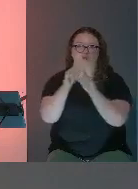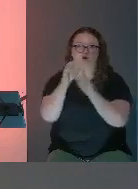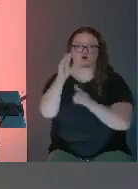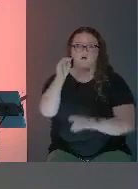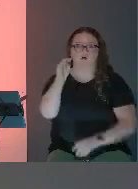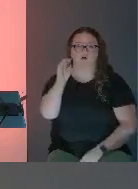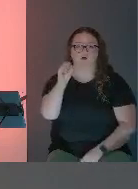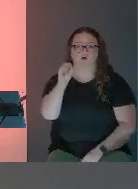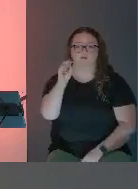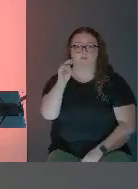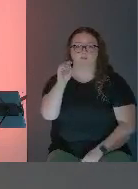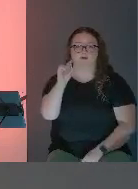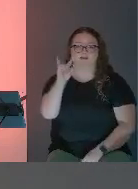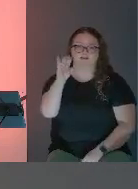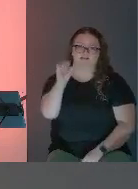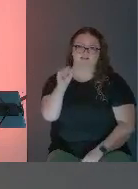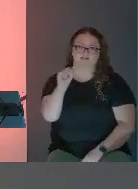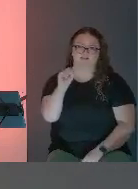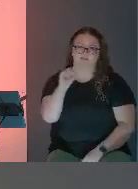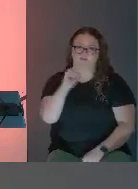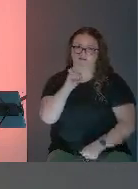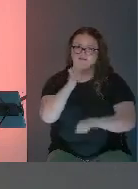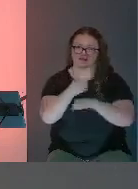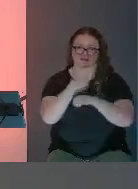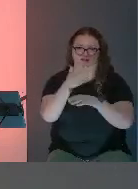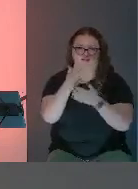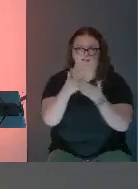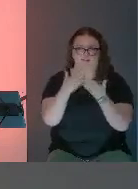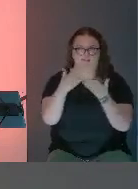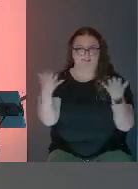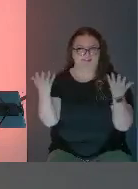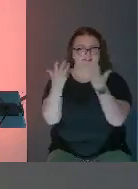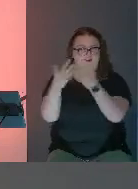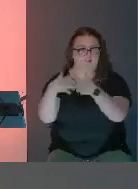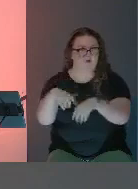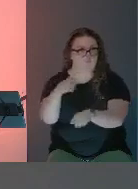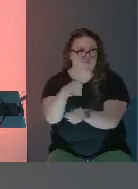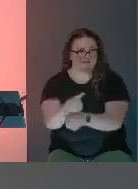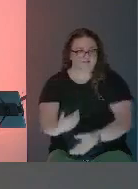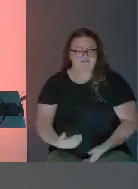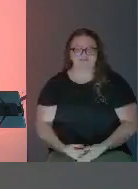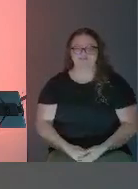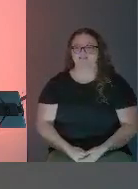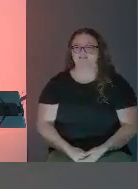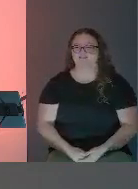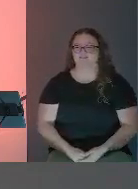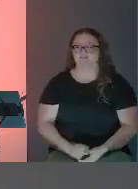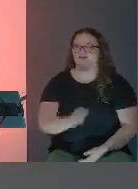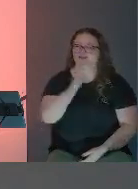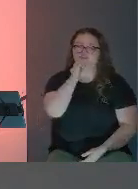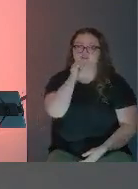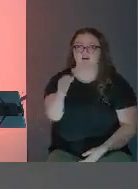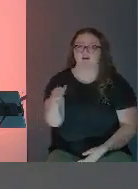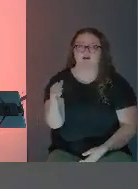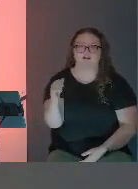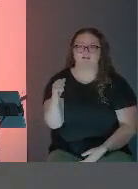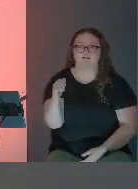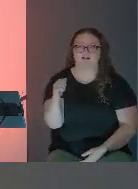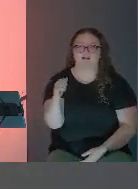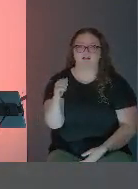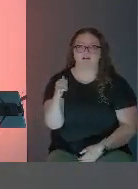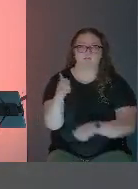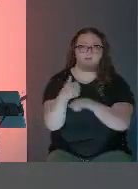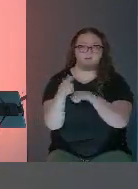right? We're setting some things in order. So, hey, it's not a knock on ladies, man.